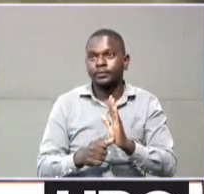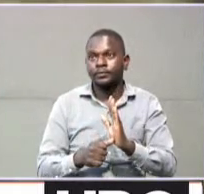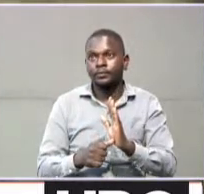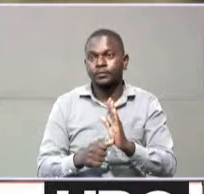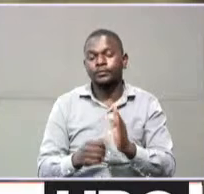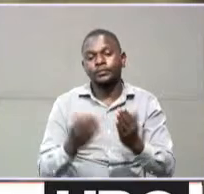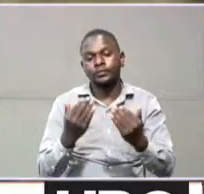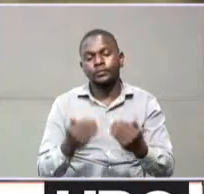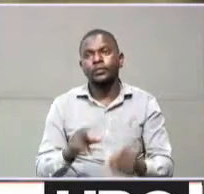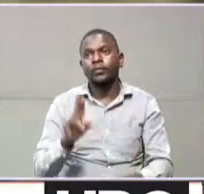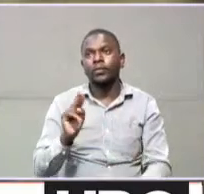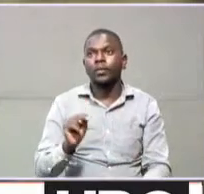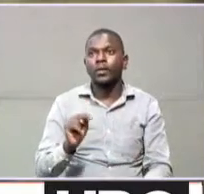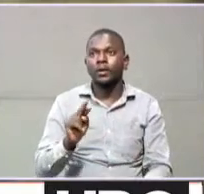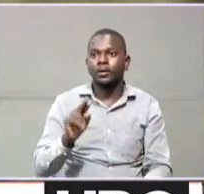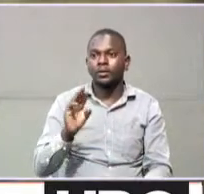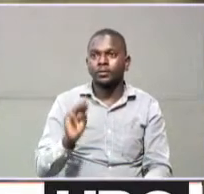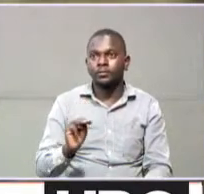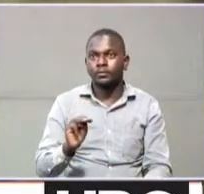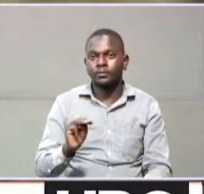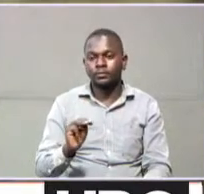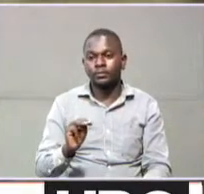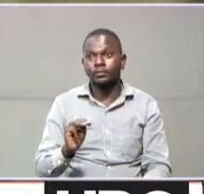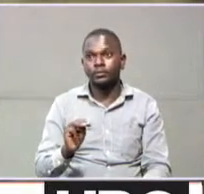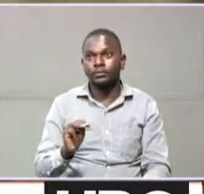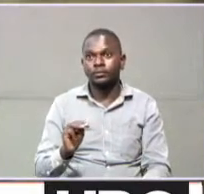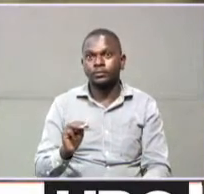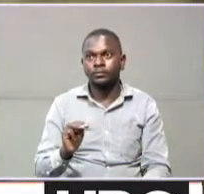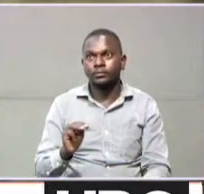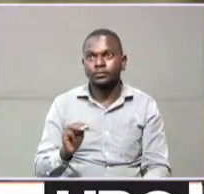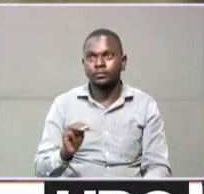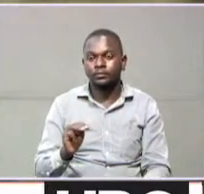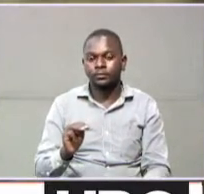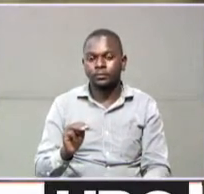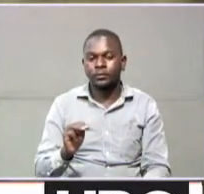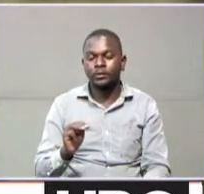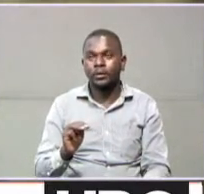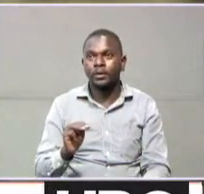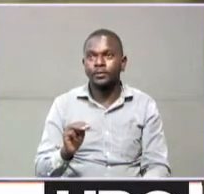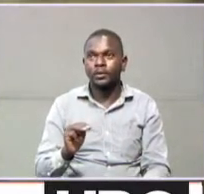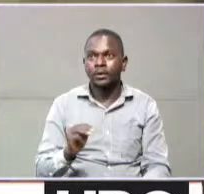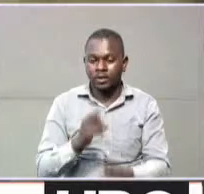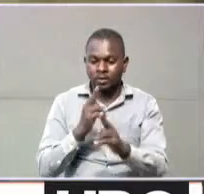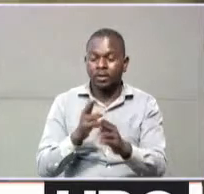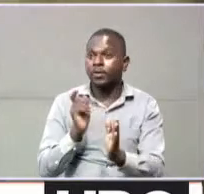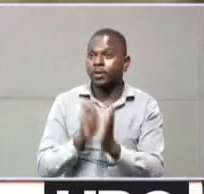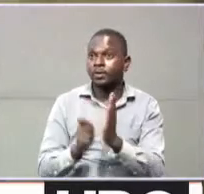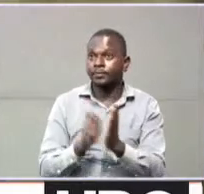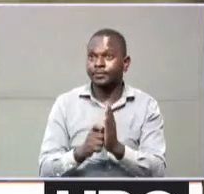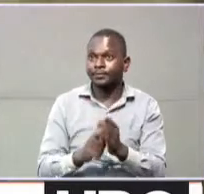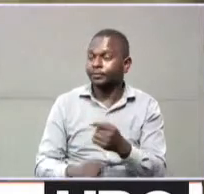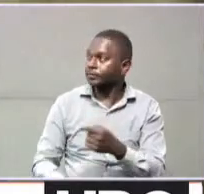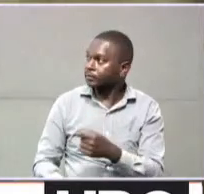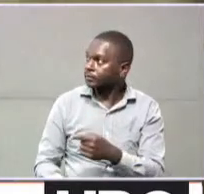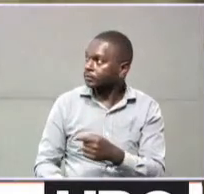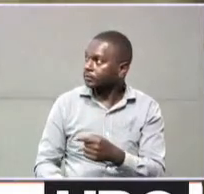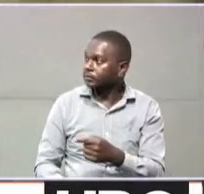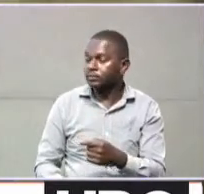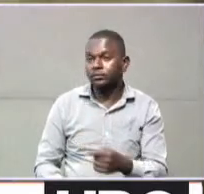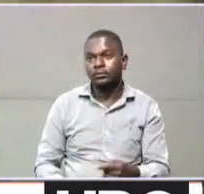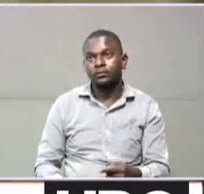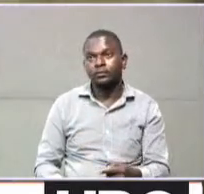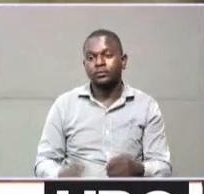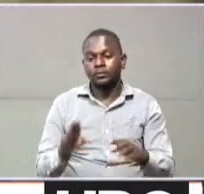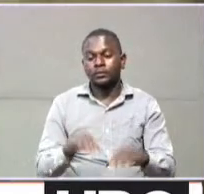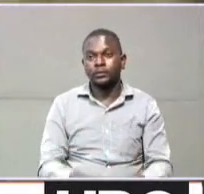now you're venereal what do you want with deep issues when i when i wake up we go uh cr